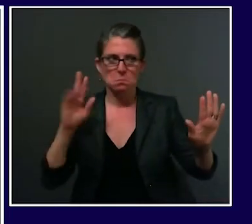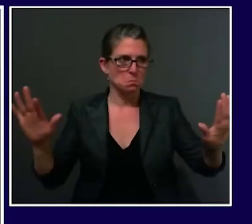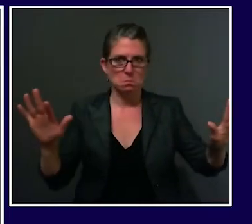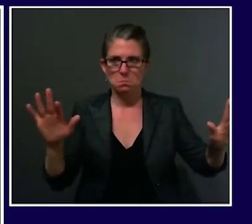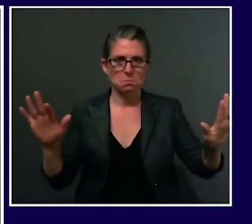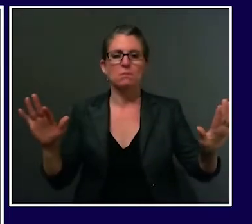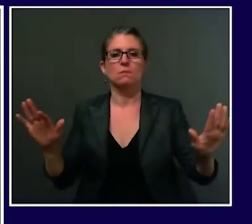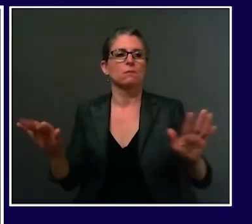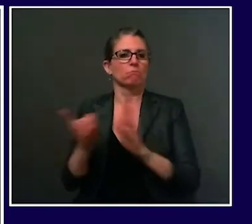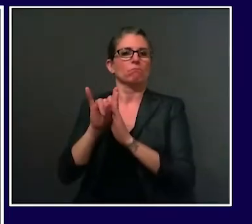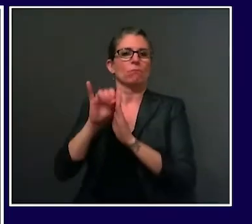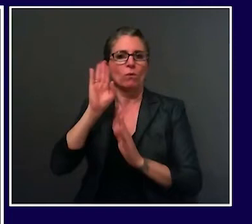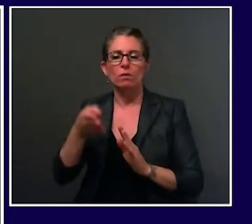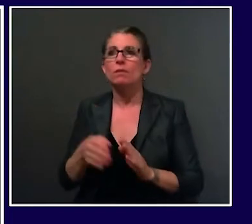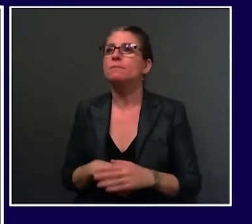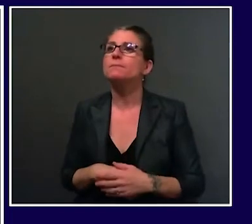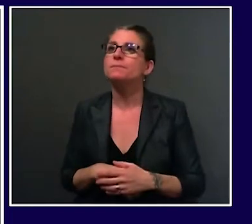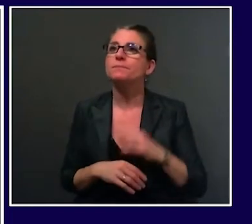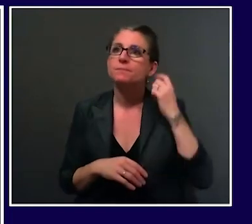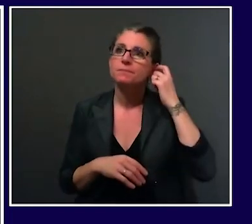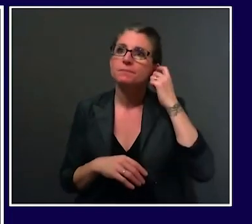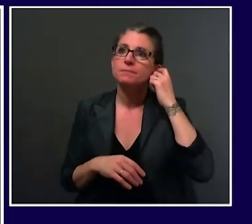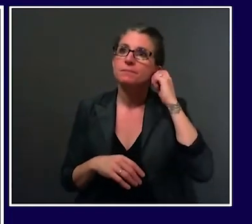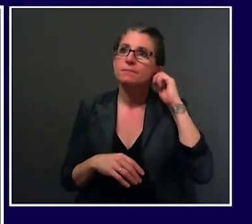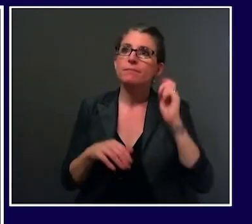next to Amy Brown at WRU.